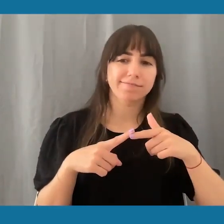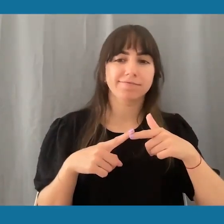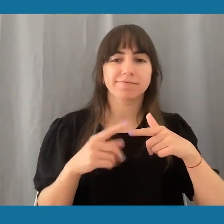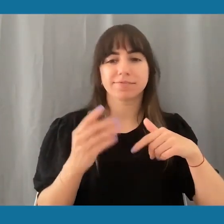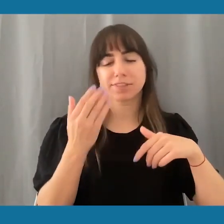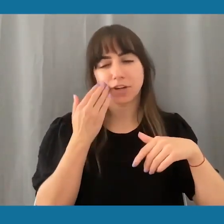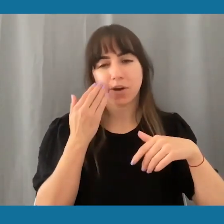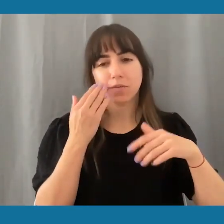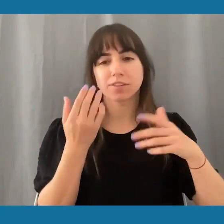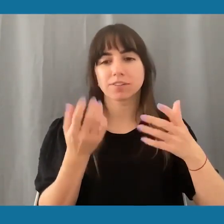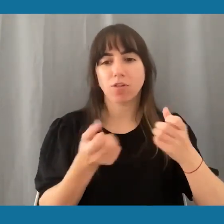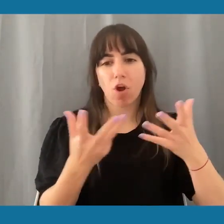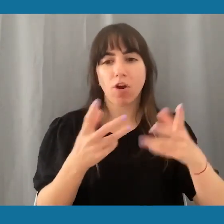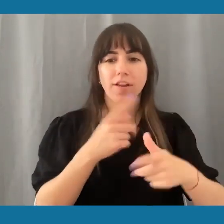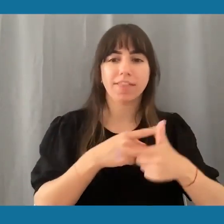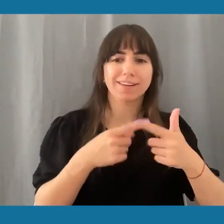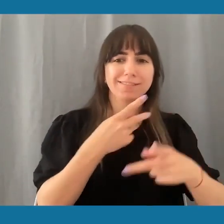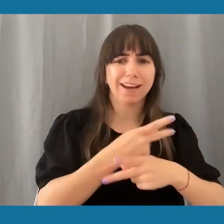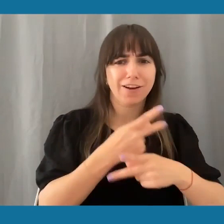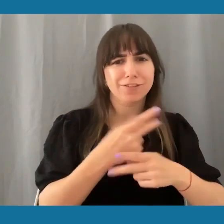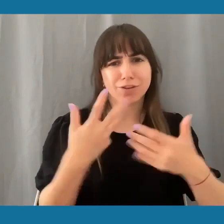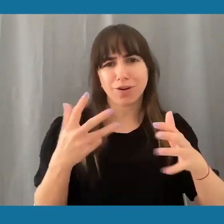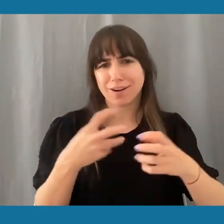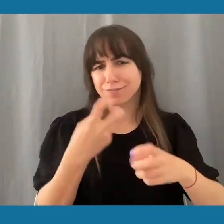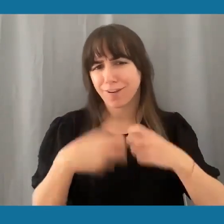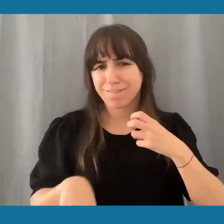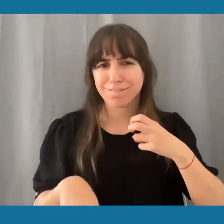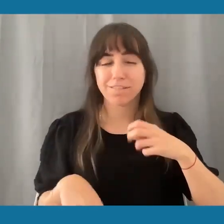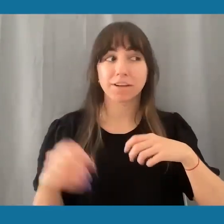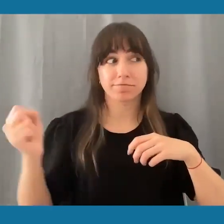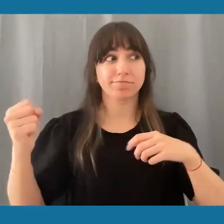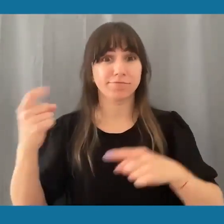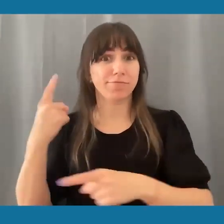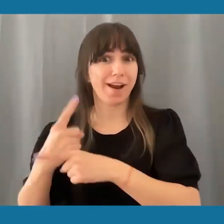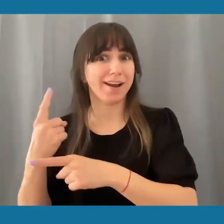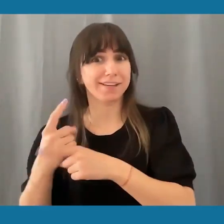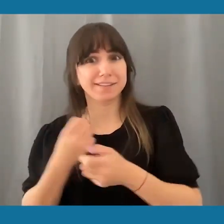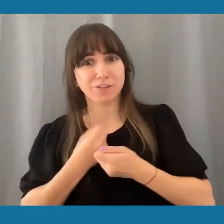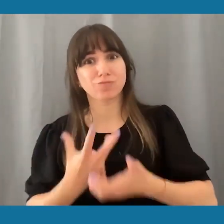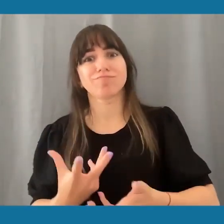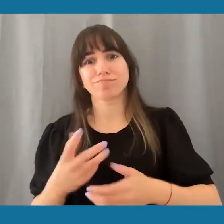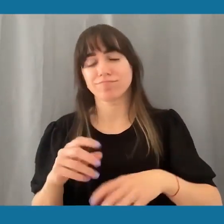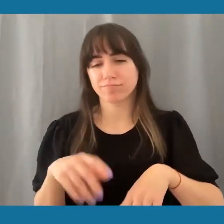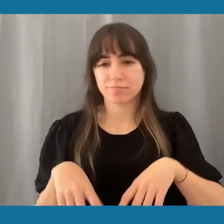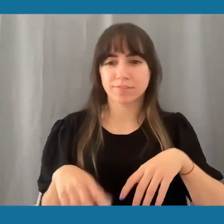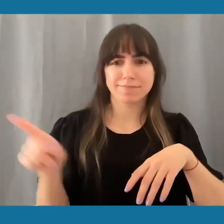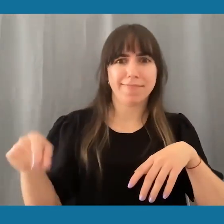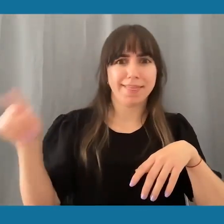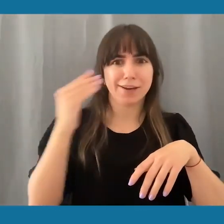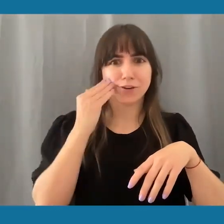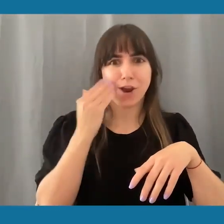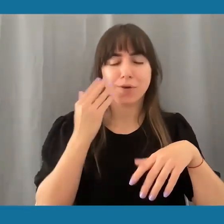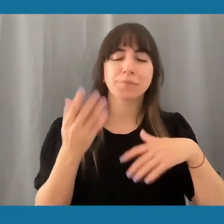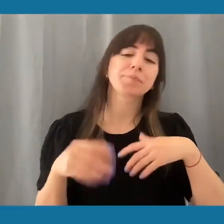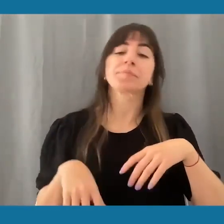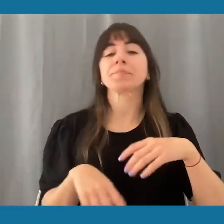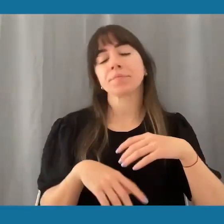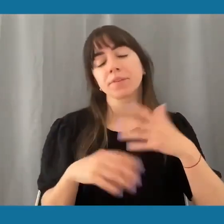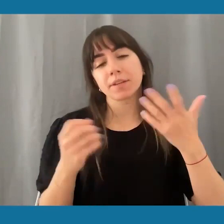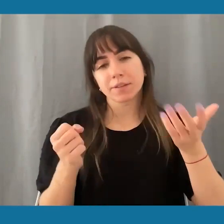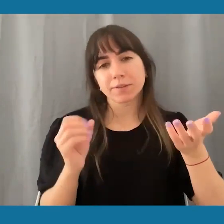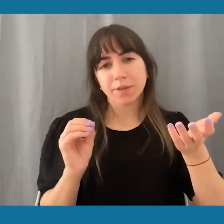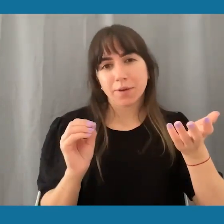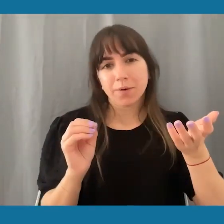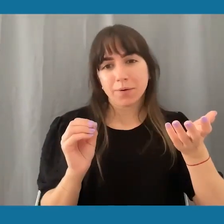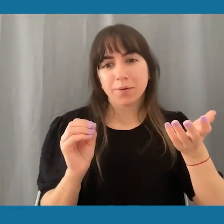they know what it's like. And so every now and then we have to re-educate, some of our group home managers, because sometimes the families are not